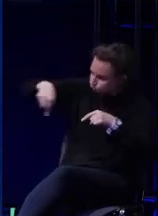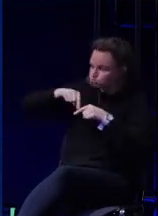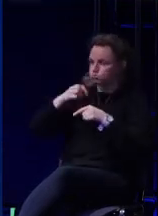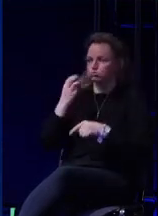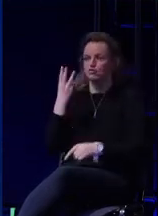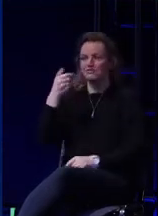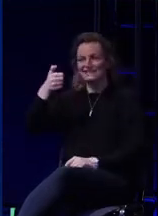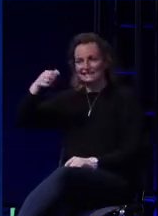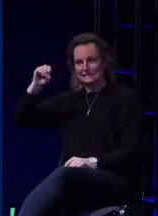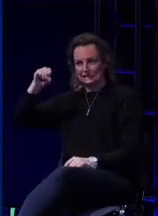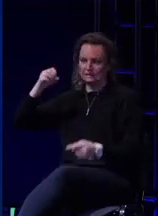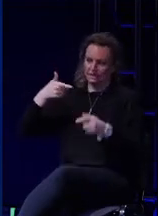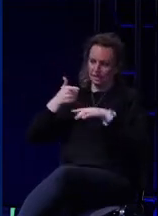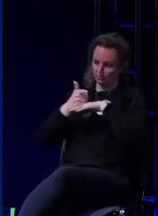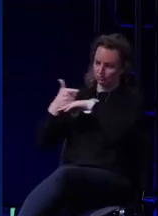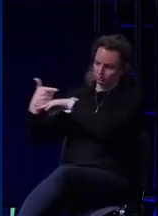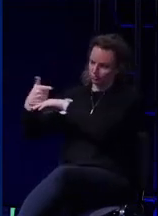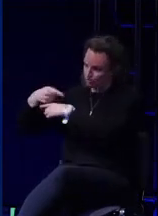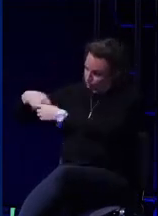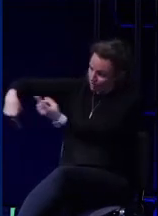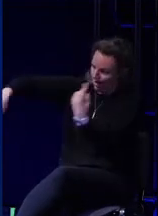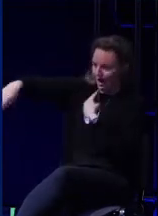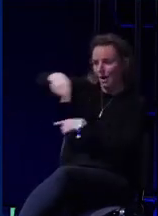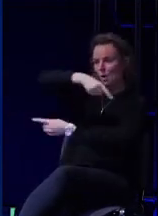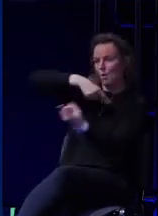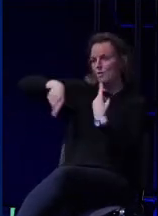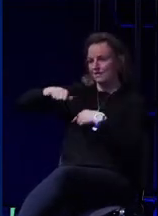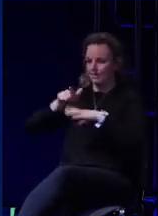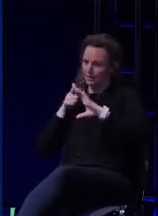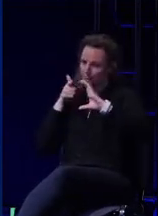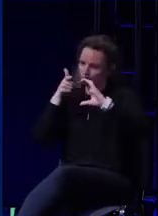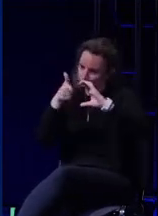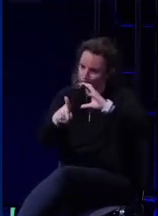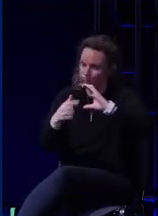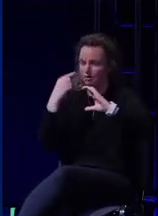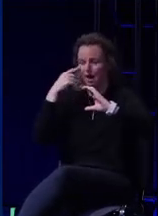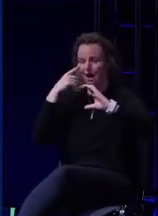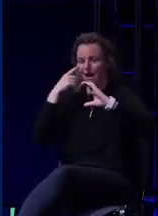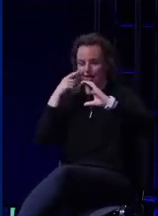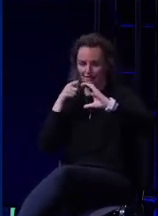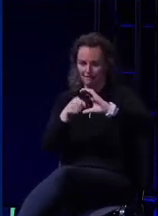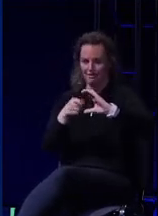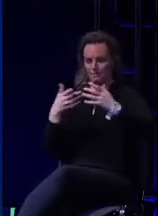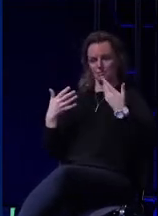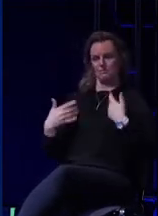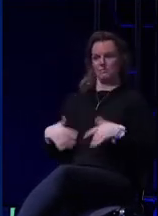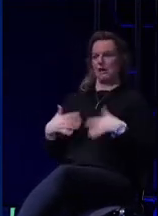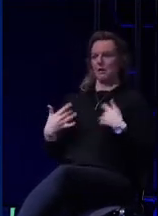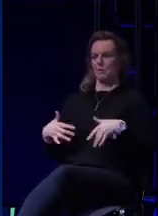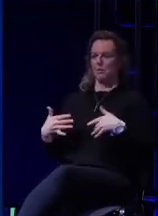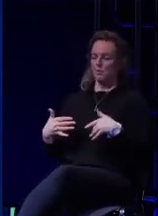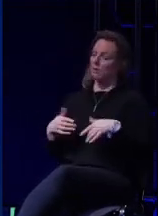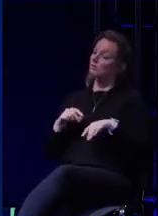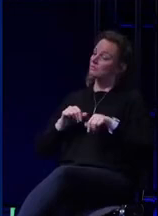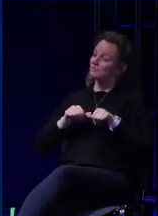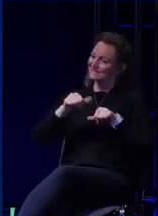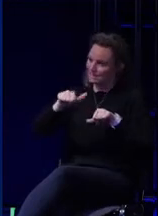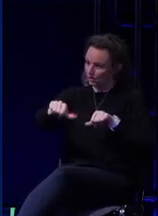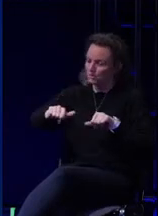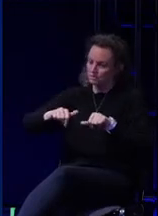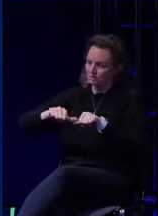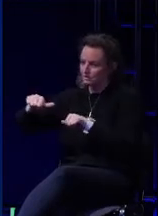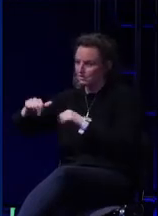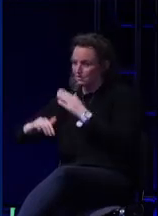You know what I mean? So it was quite like, I was like, well, wow, okay. So yeah, those sequences were built